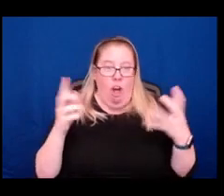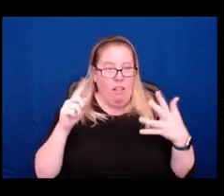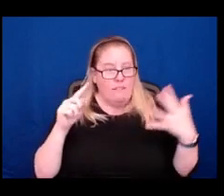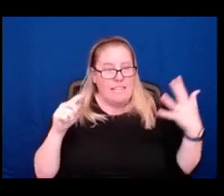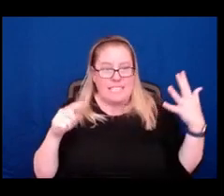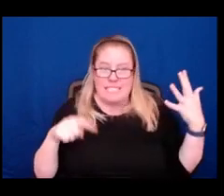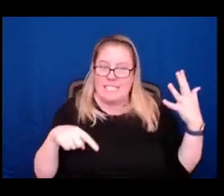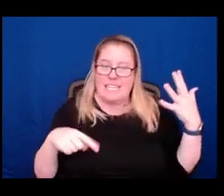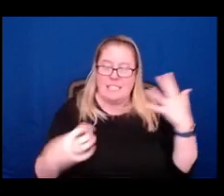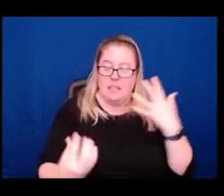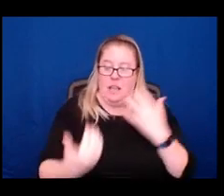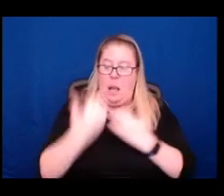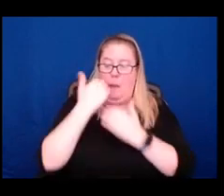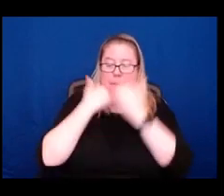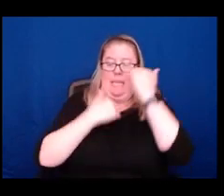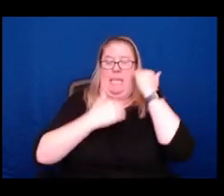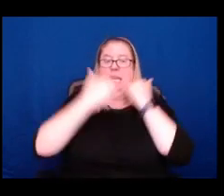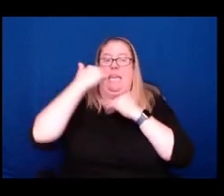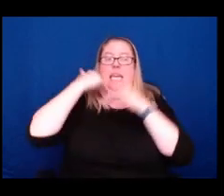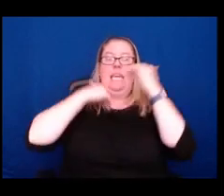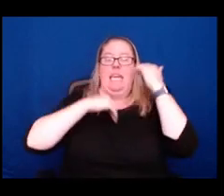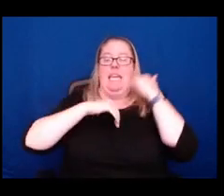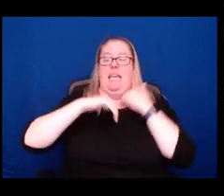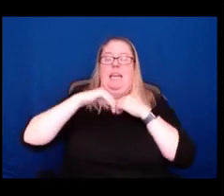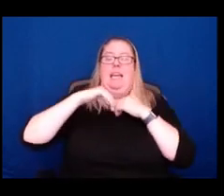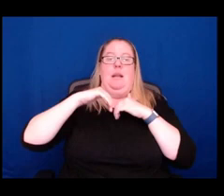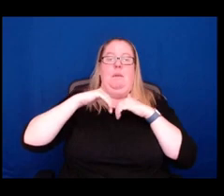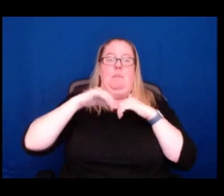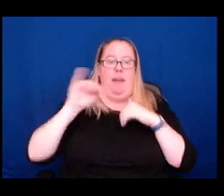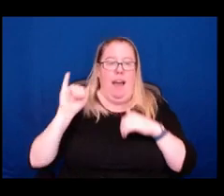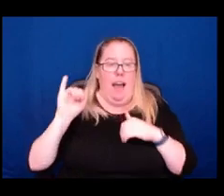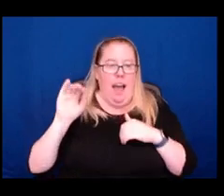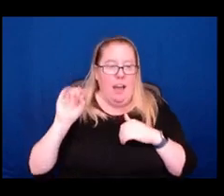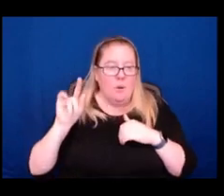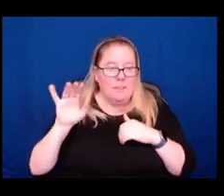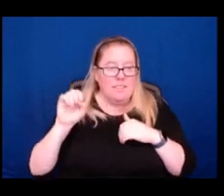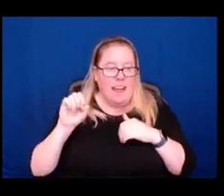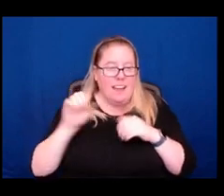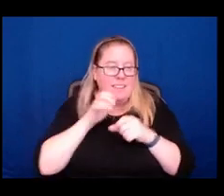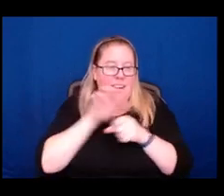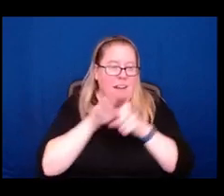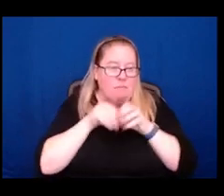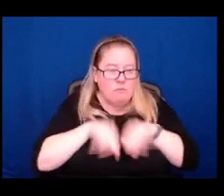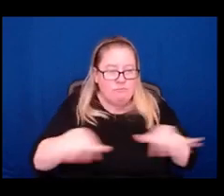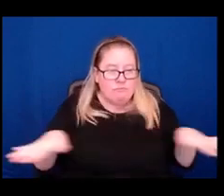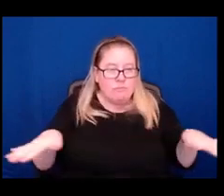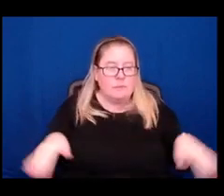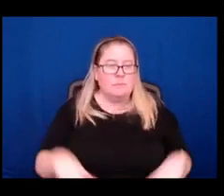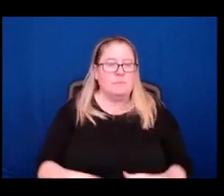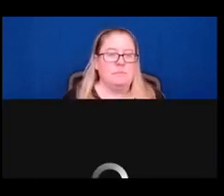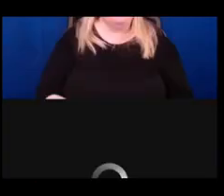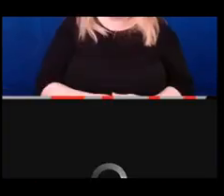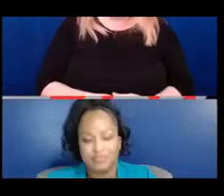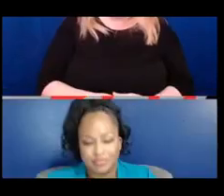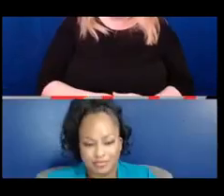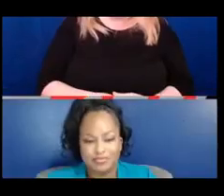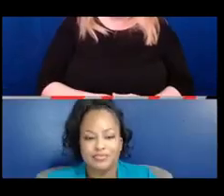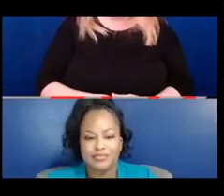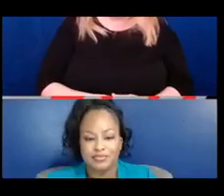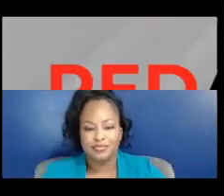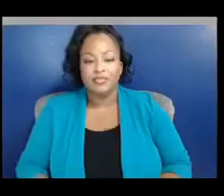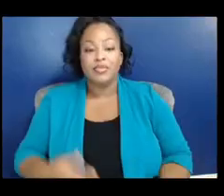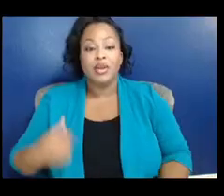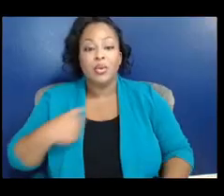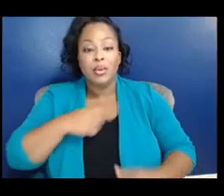coming in and we're just not getting enough of the iodine to displace those. And we actually talk about that